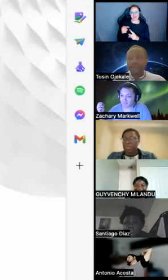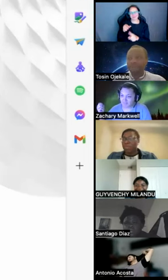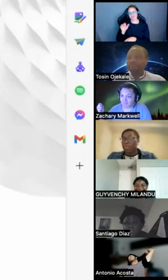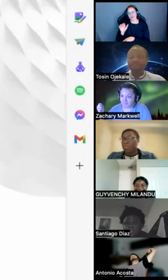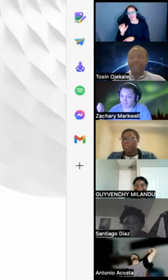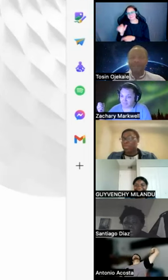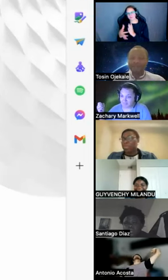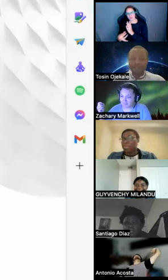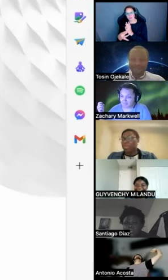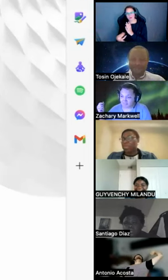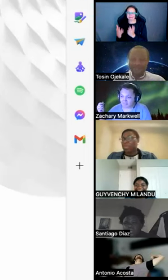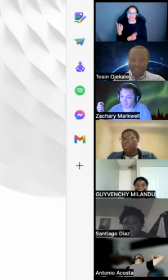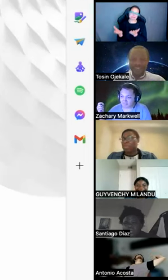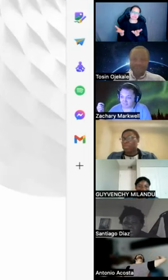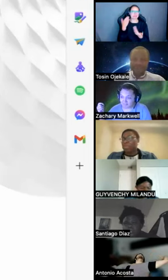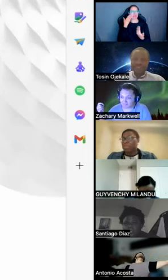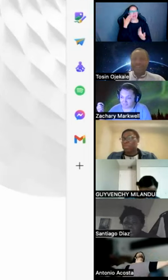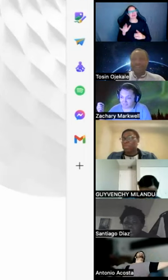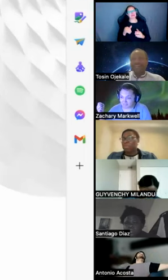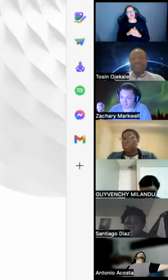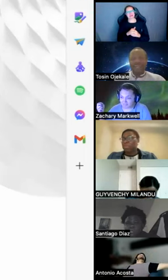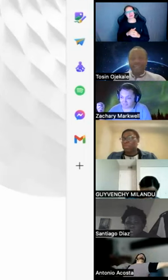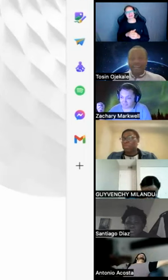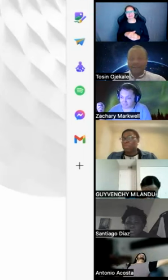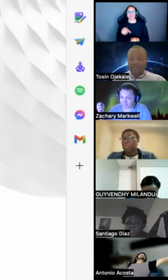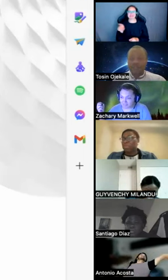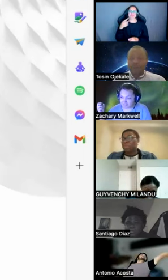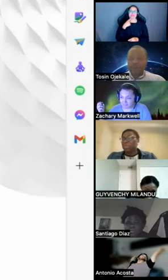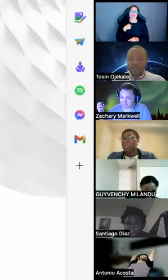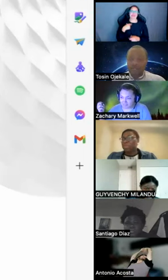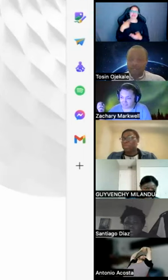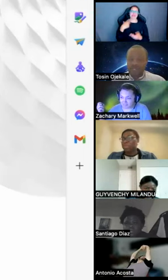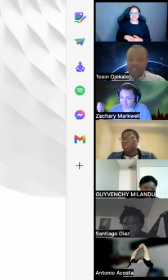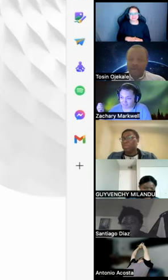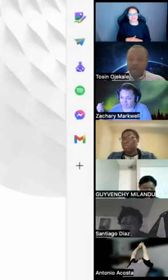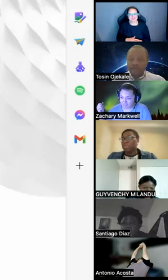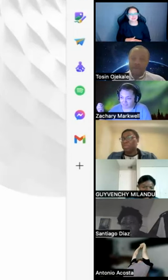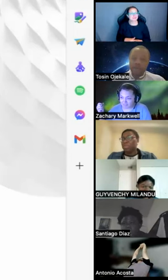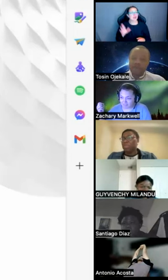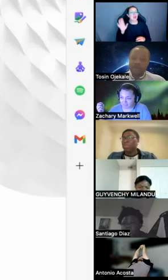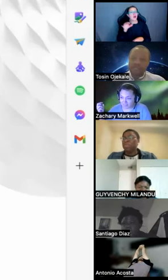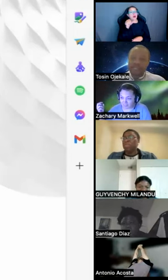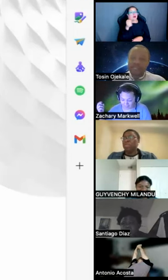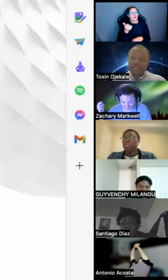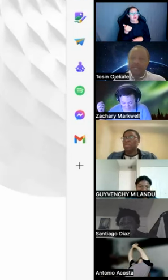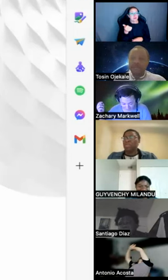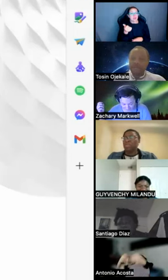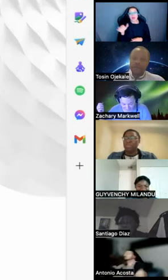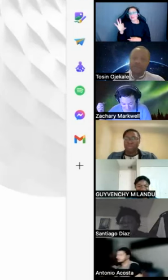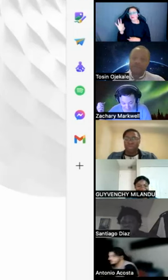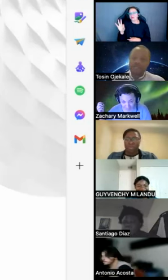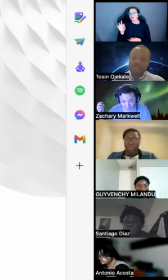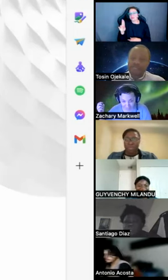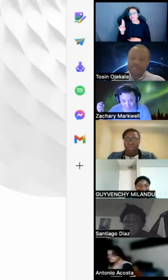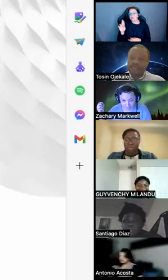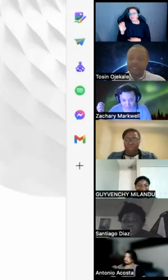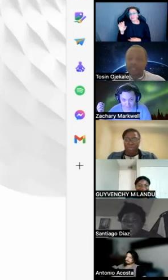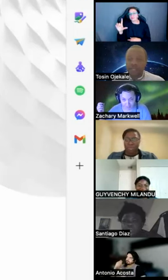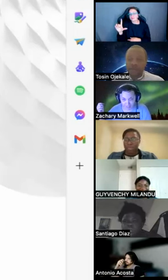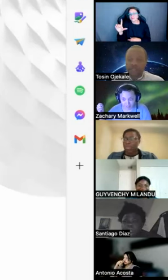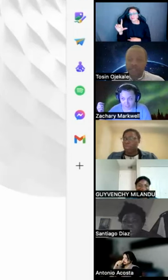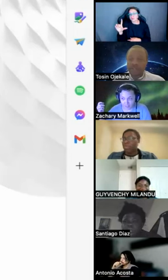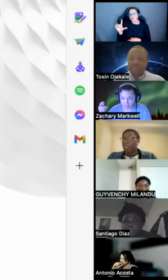yeah, I don't know. You can tell me. All right, so other sources, you have fuel sources. Fuel sources